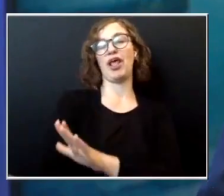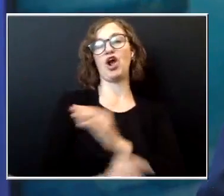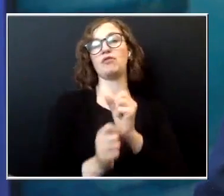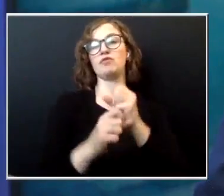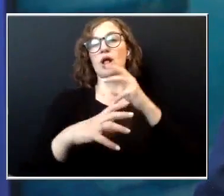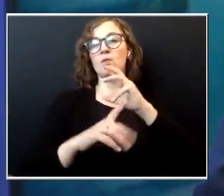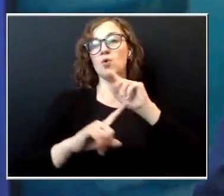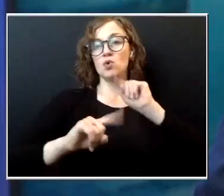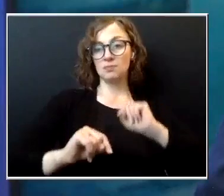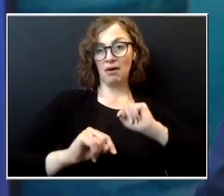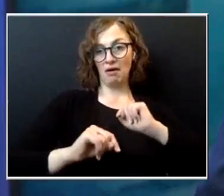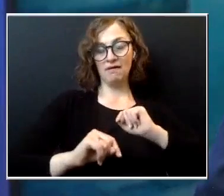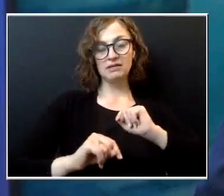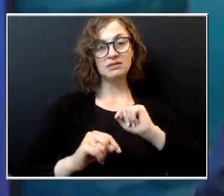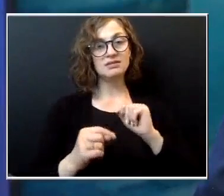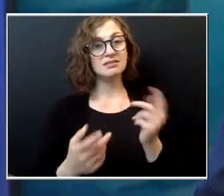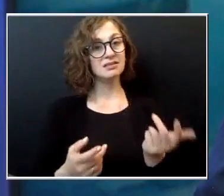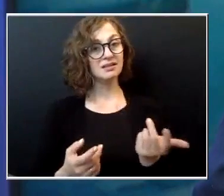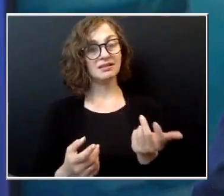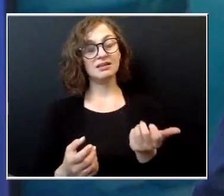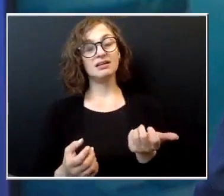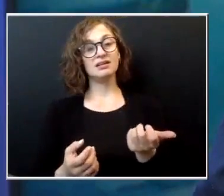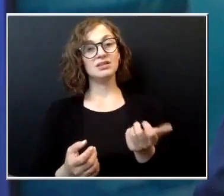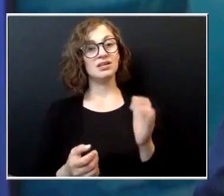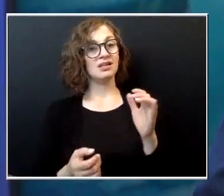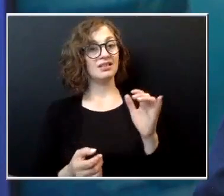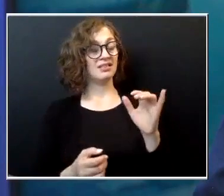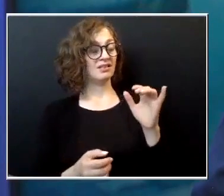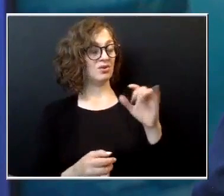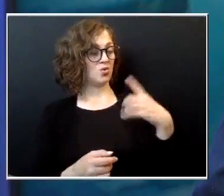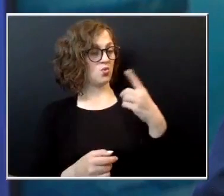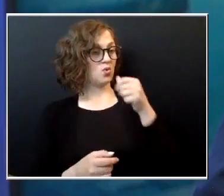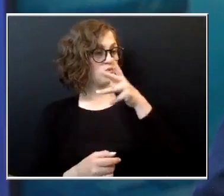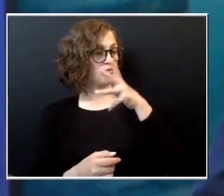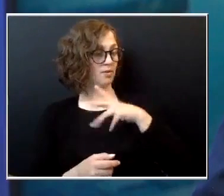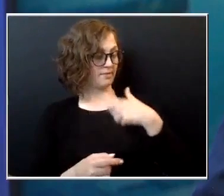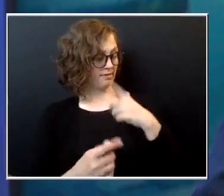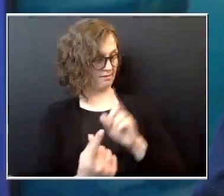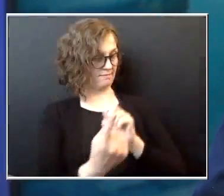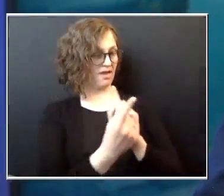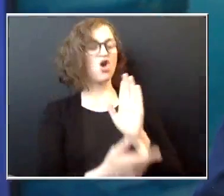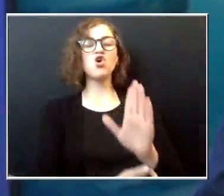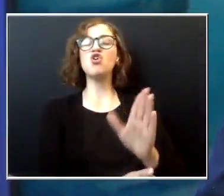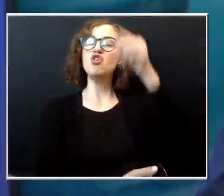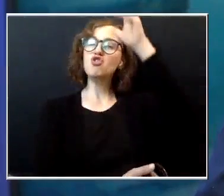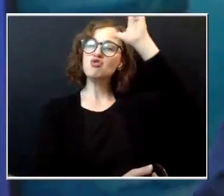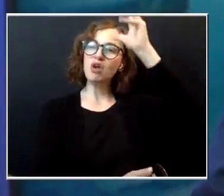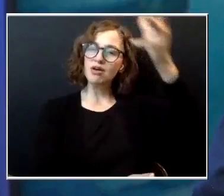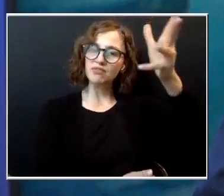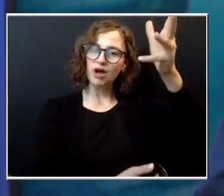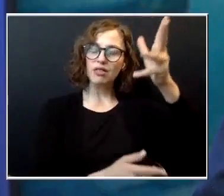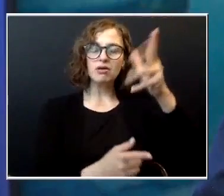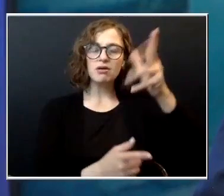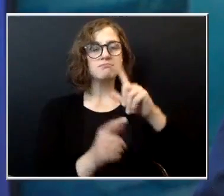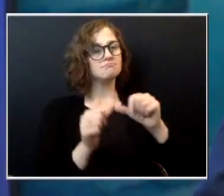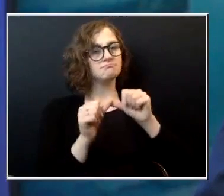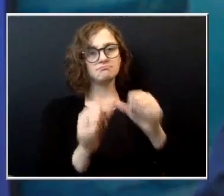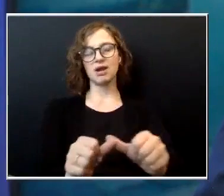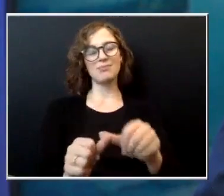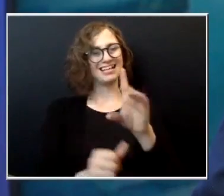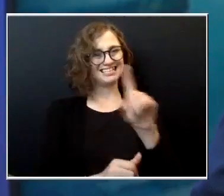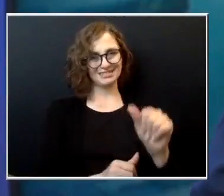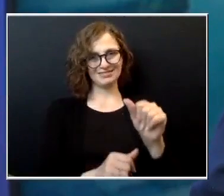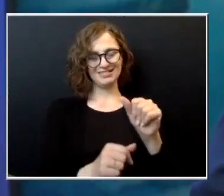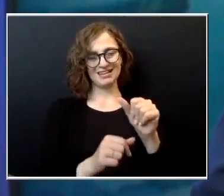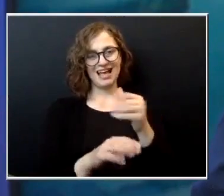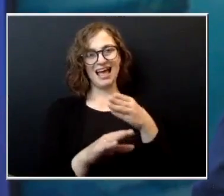their body. But the young lady that I met, her grandfather had a permanent disability after he had a retained sponge 20 years prior to